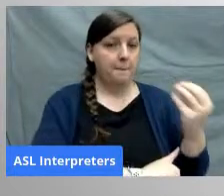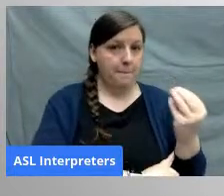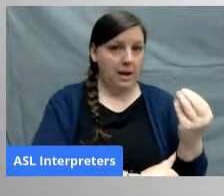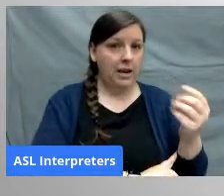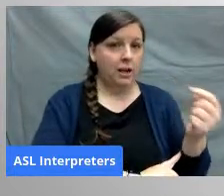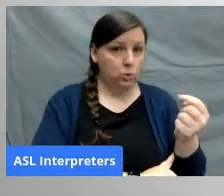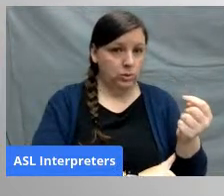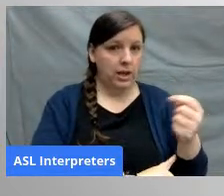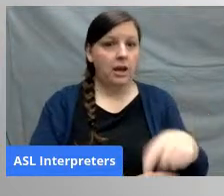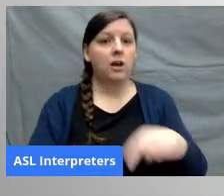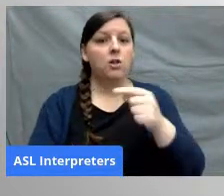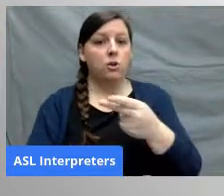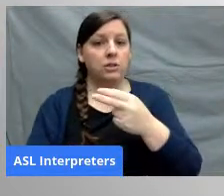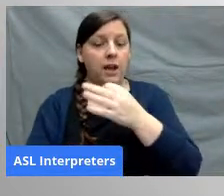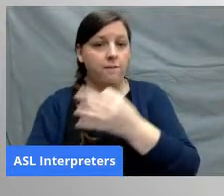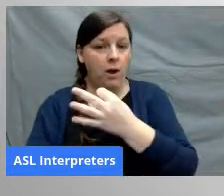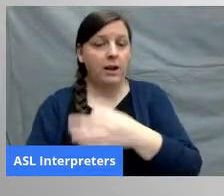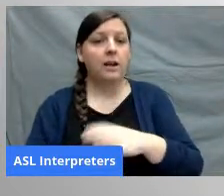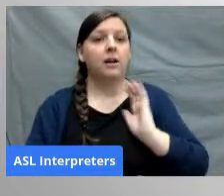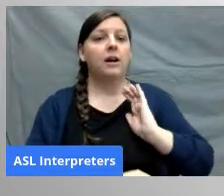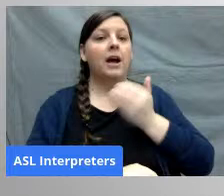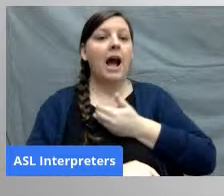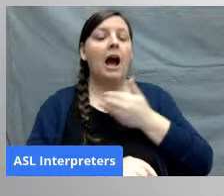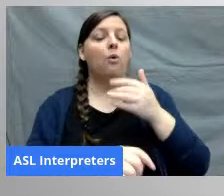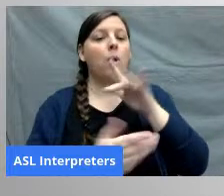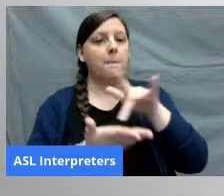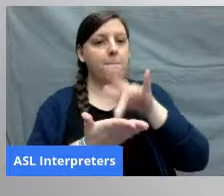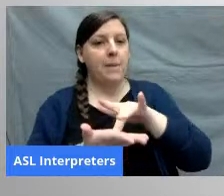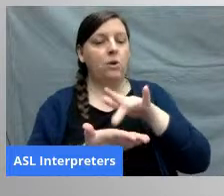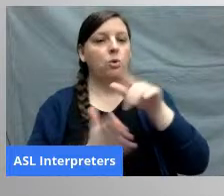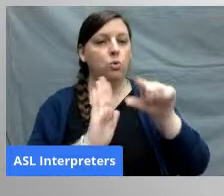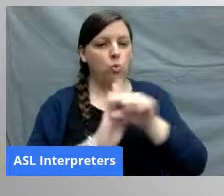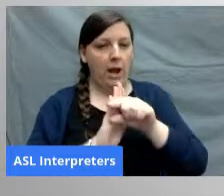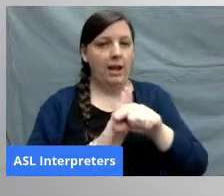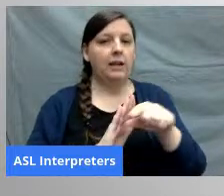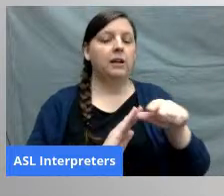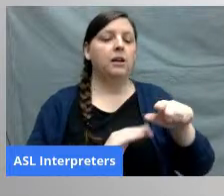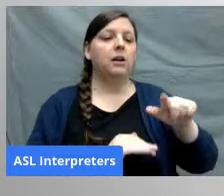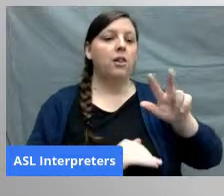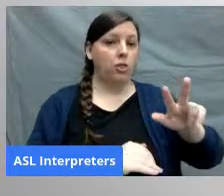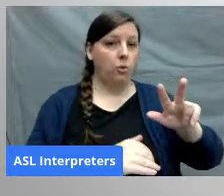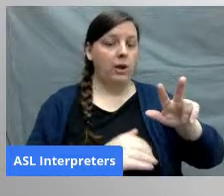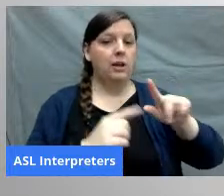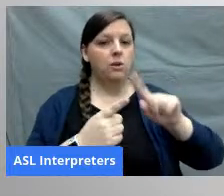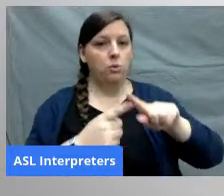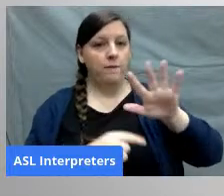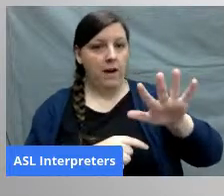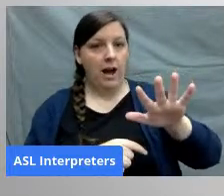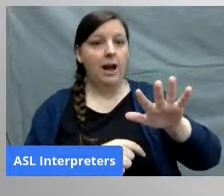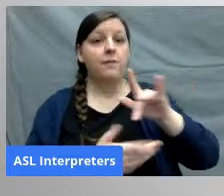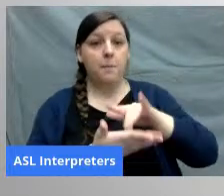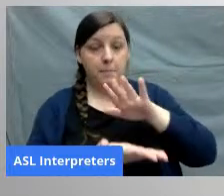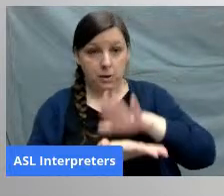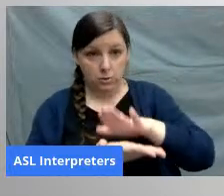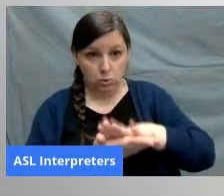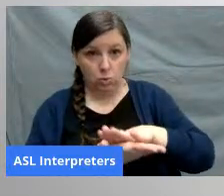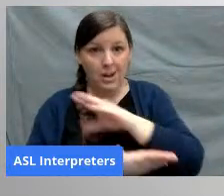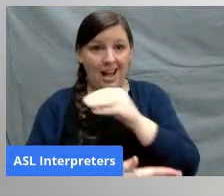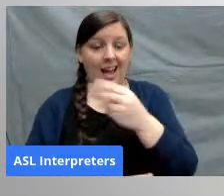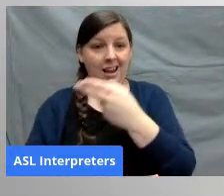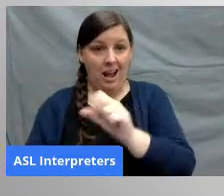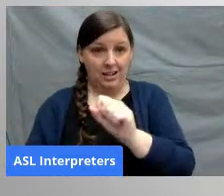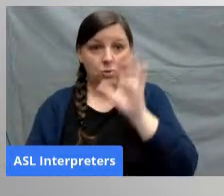middle grade students, grades 3 through 5, and our middle school students, as well as our high school students, will